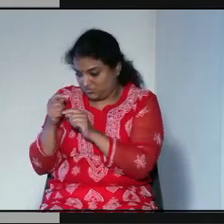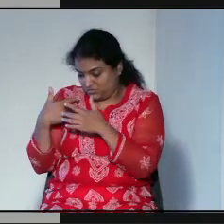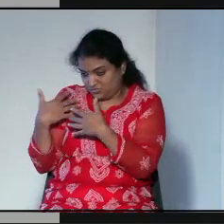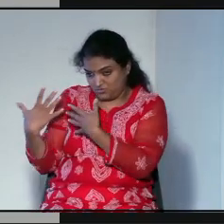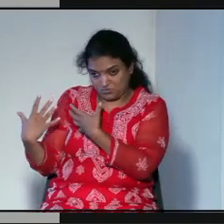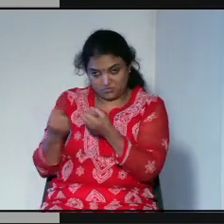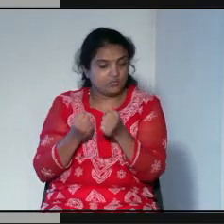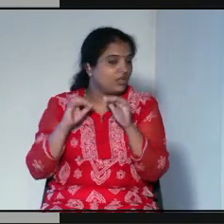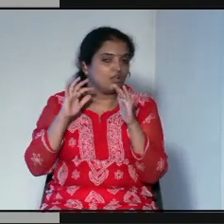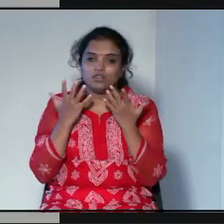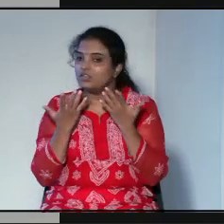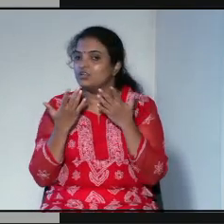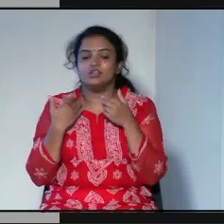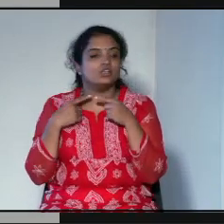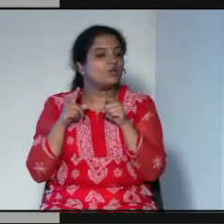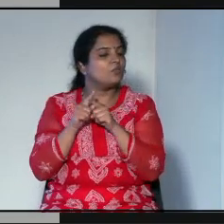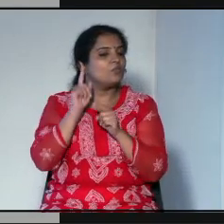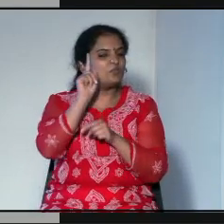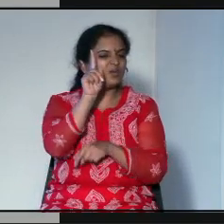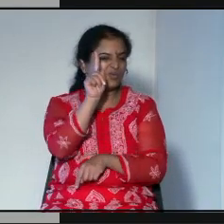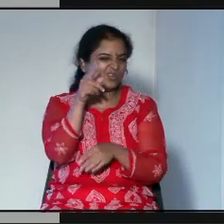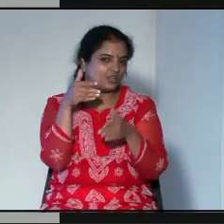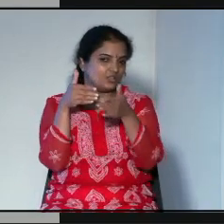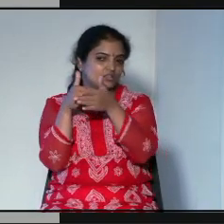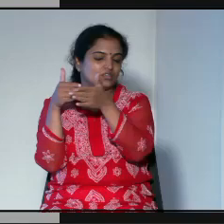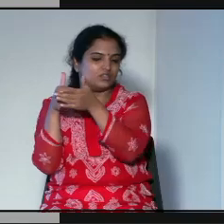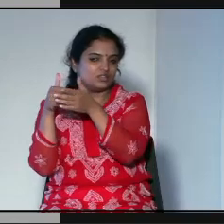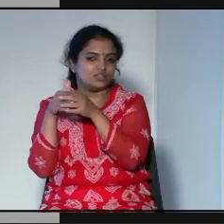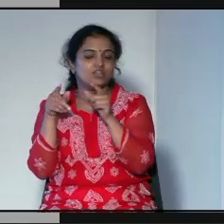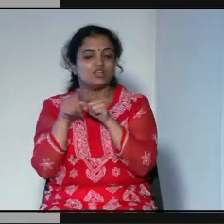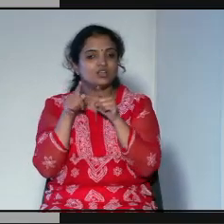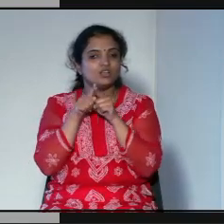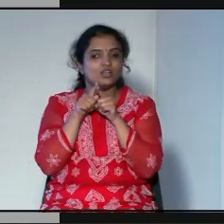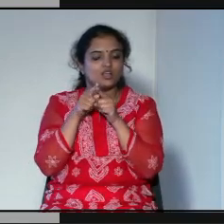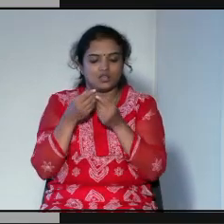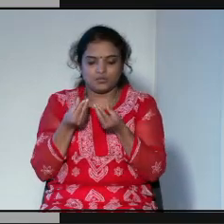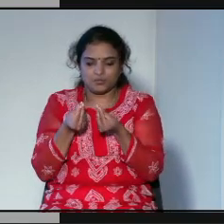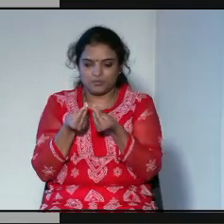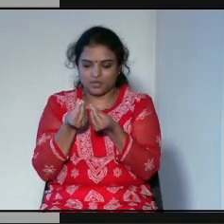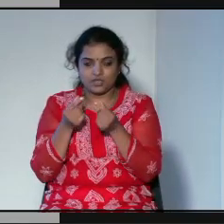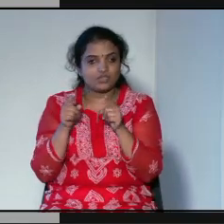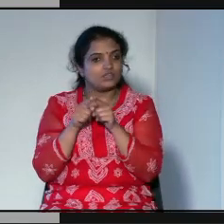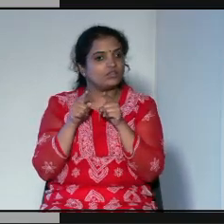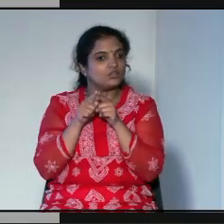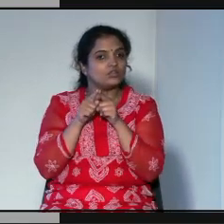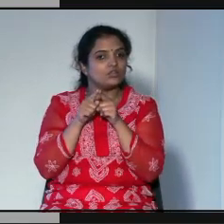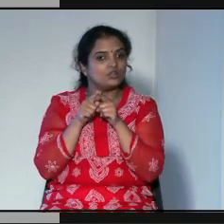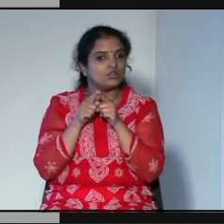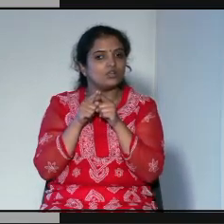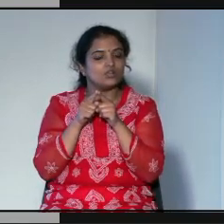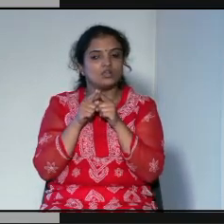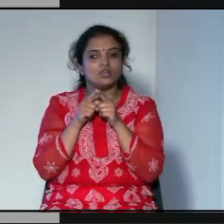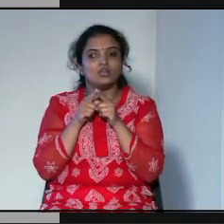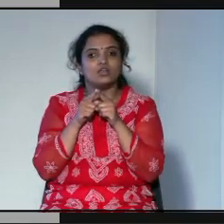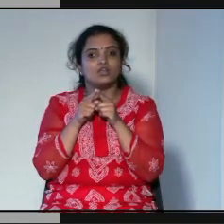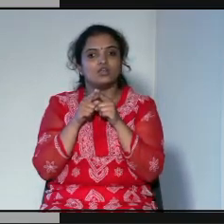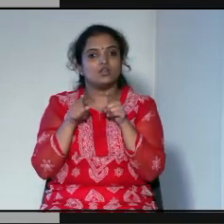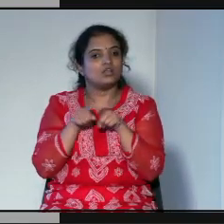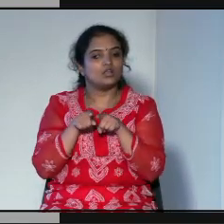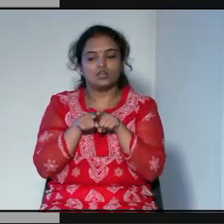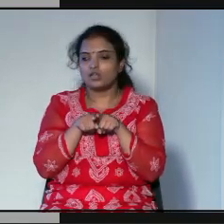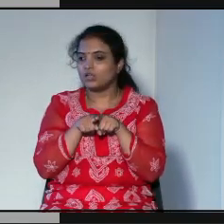The greatest challenge for her lay in recovering the enormous material and labor costs of her monumental sculptures, none of